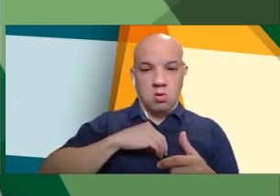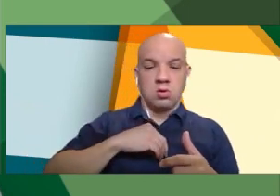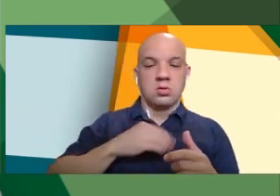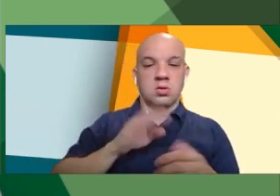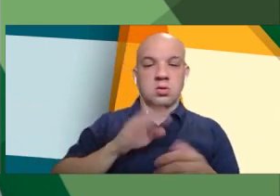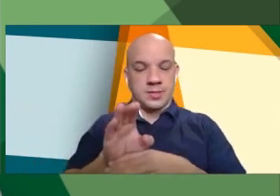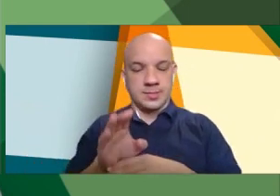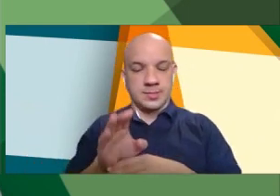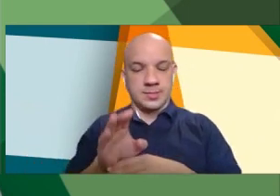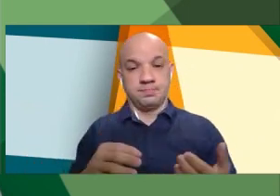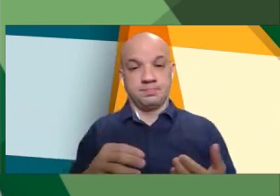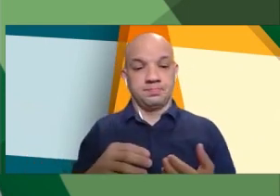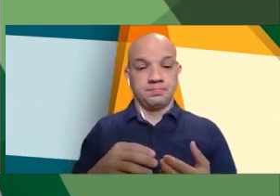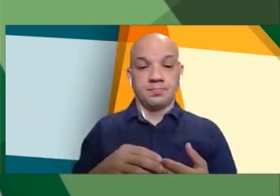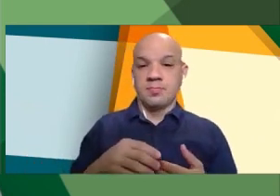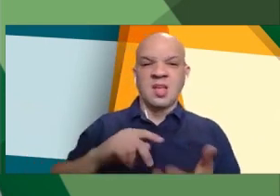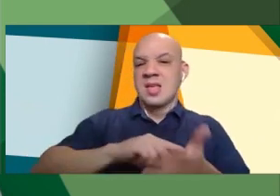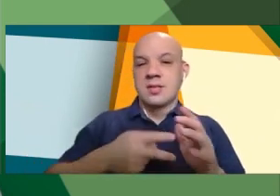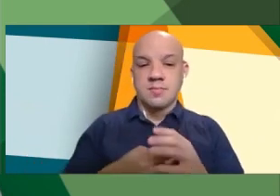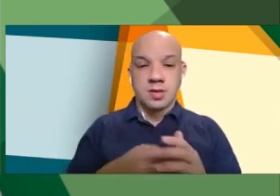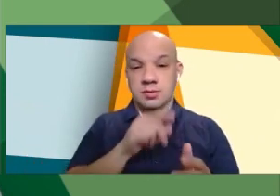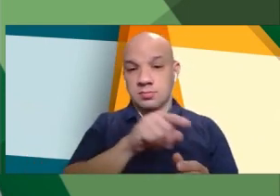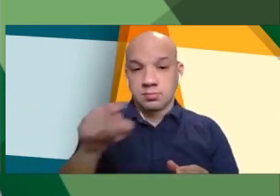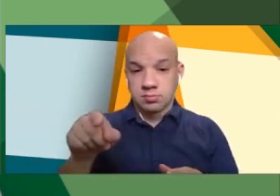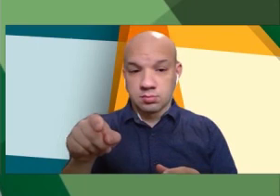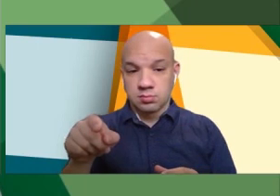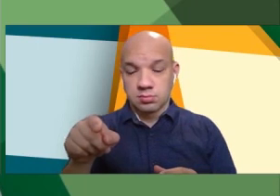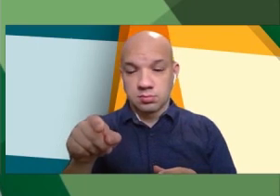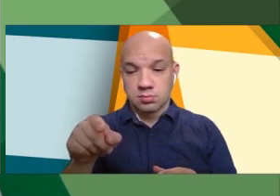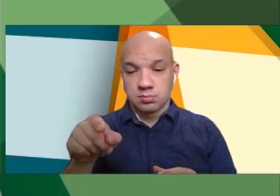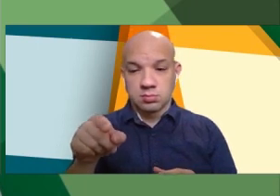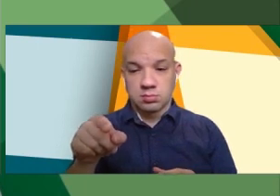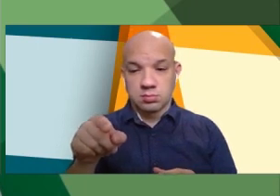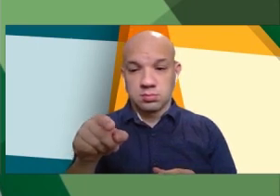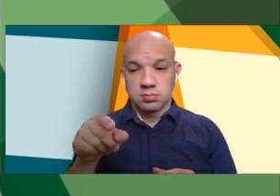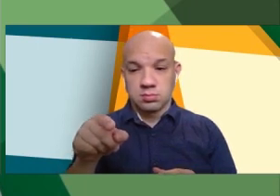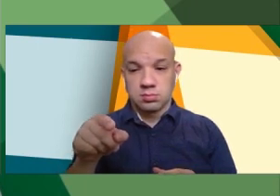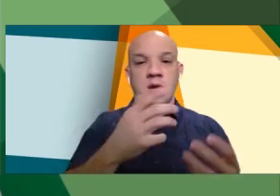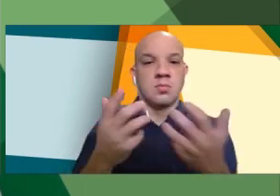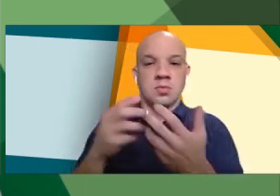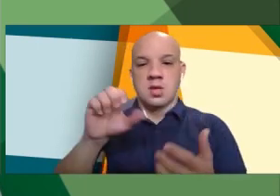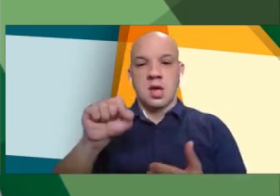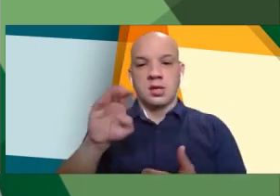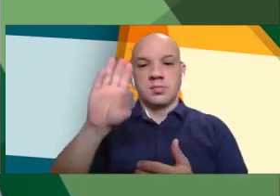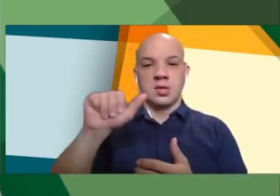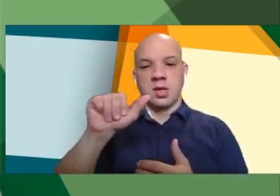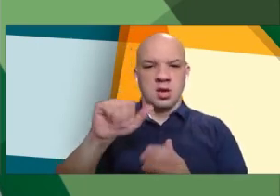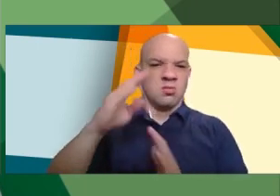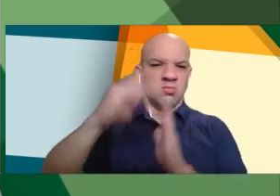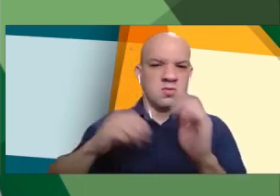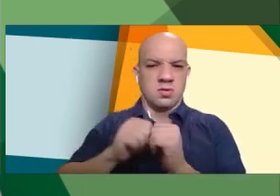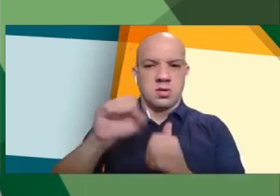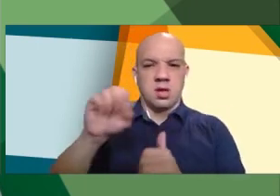can be those who applicants with the SBA to fill applications with